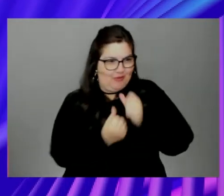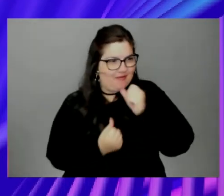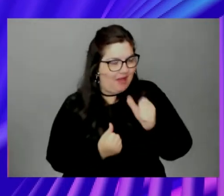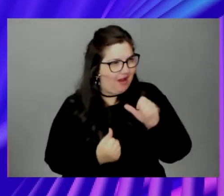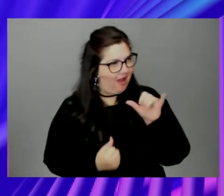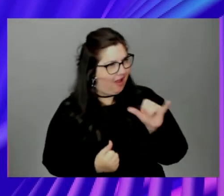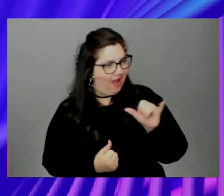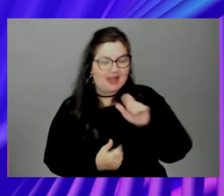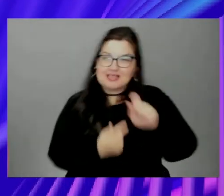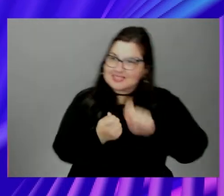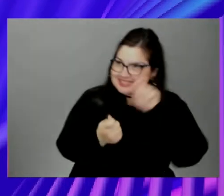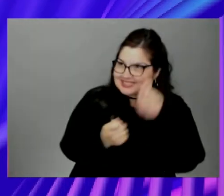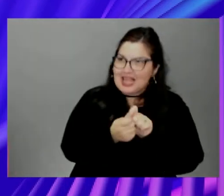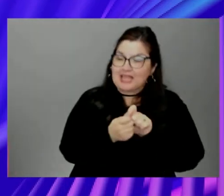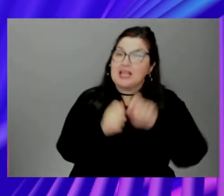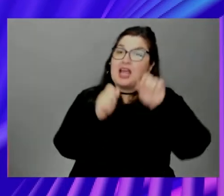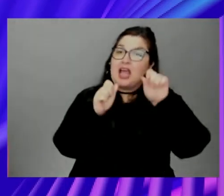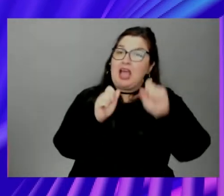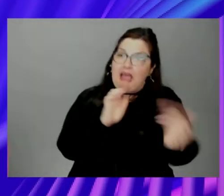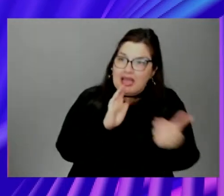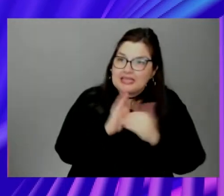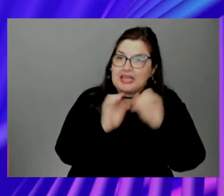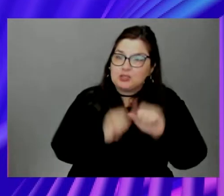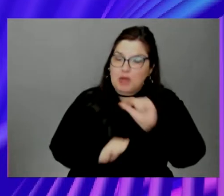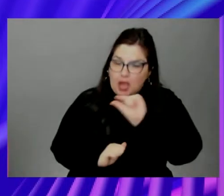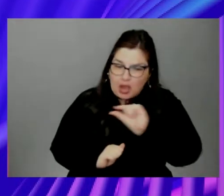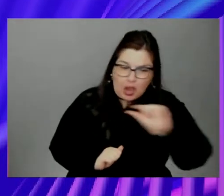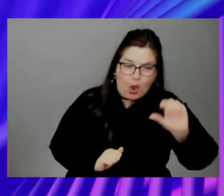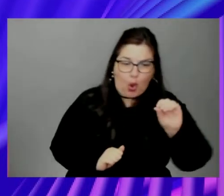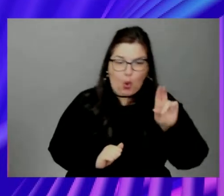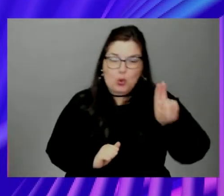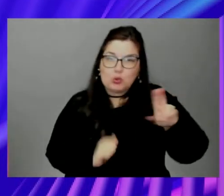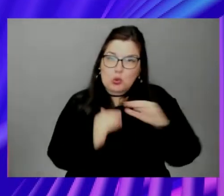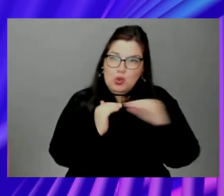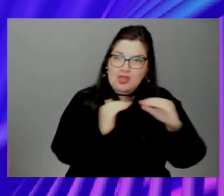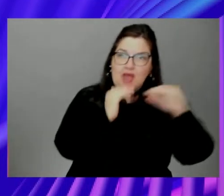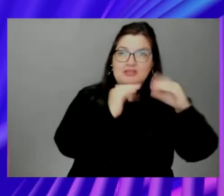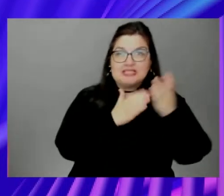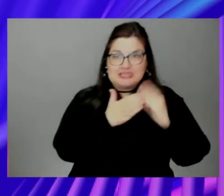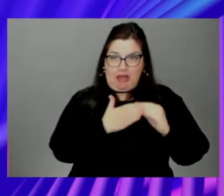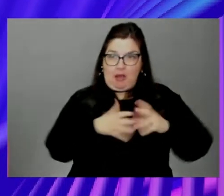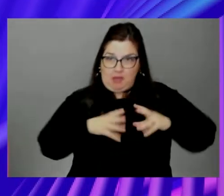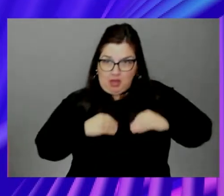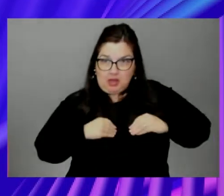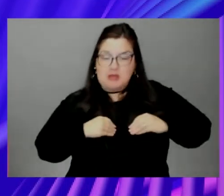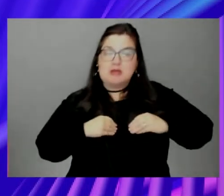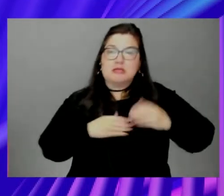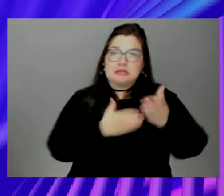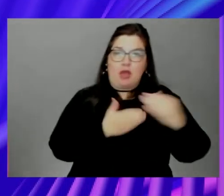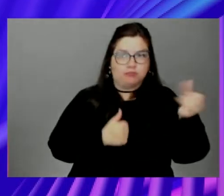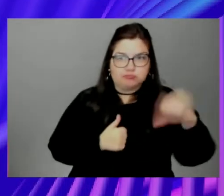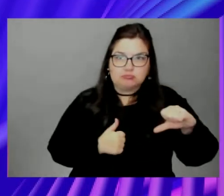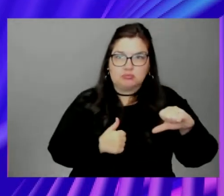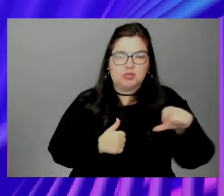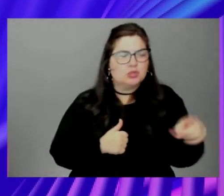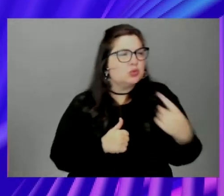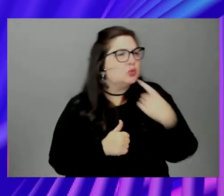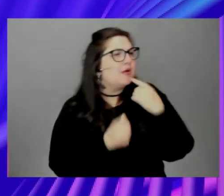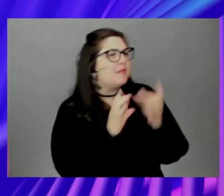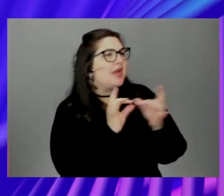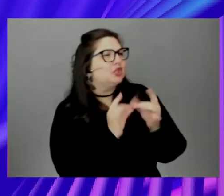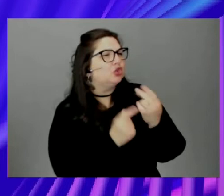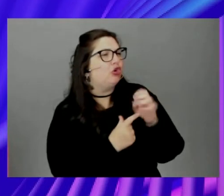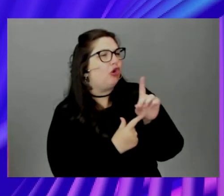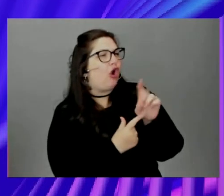be granular at the OU level. So I can have Yeah. some OUs in, some OUs out. And you mentioned guardrails. Are you able to show some of those? Yeah. Yeah, so our